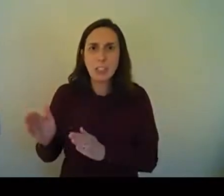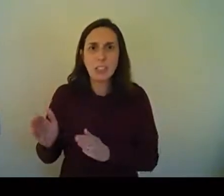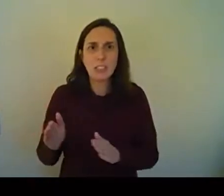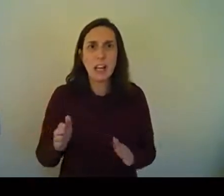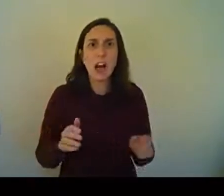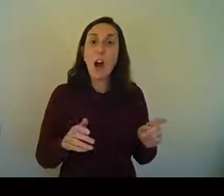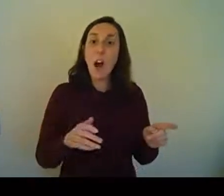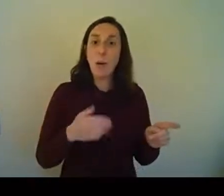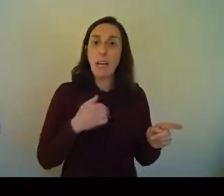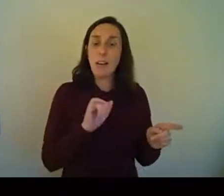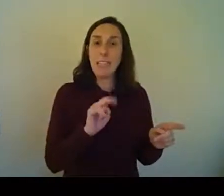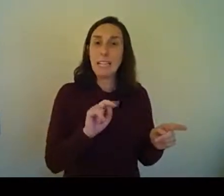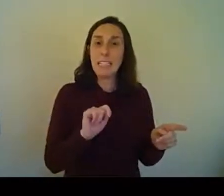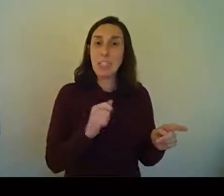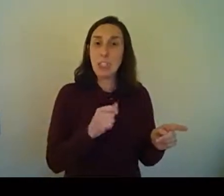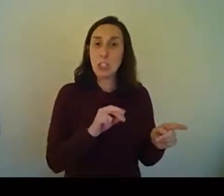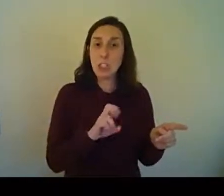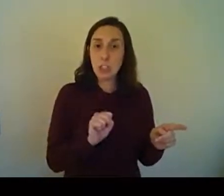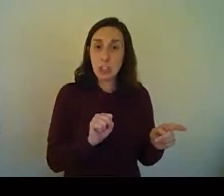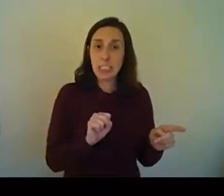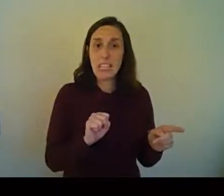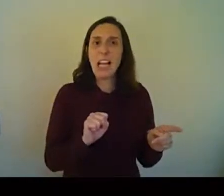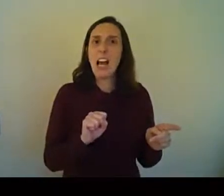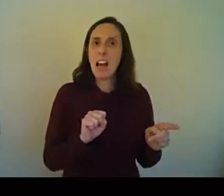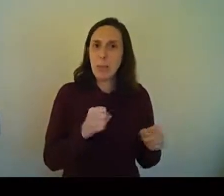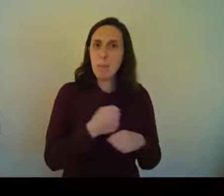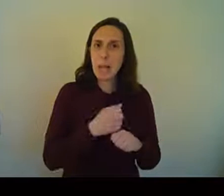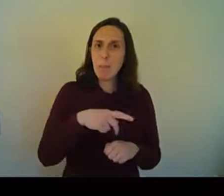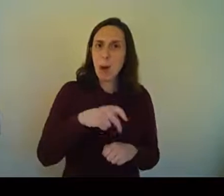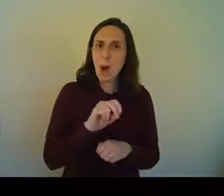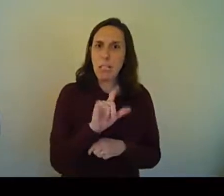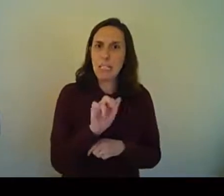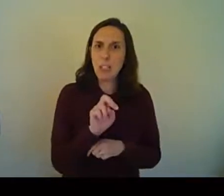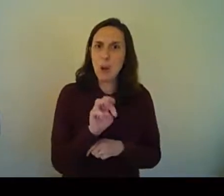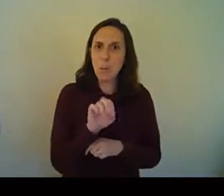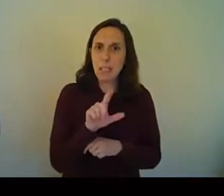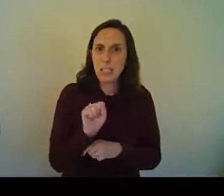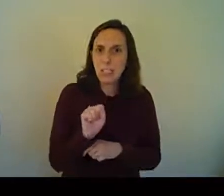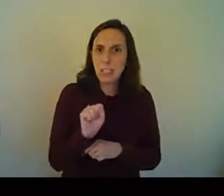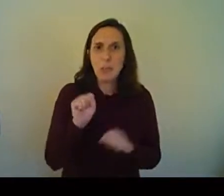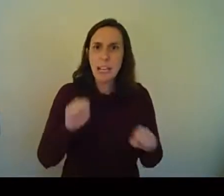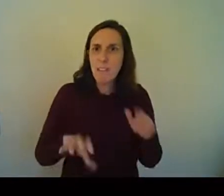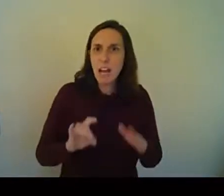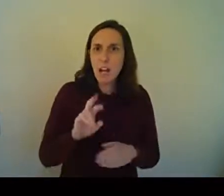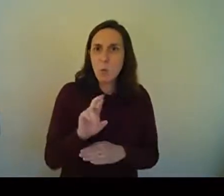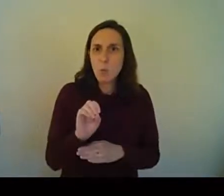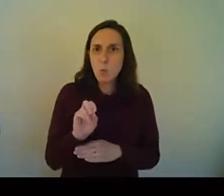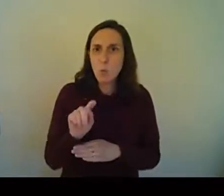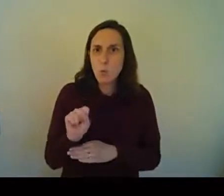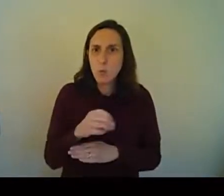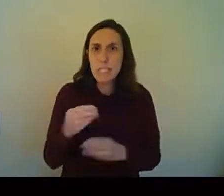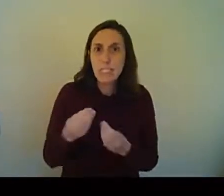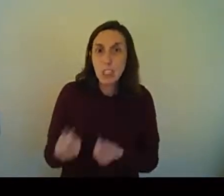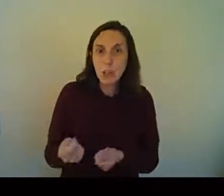called polynomials. Well, what do they do? Well, we can find roots and solutions with them. Oh, that's good. Let's work on that.